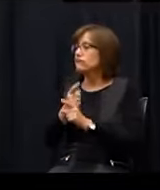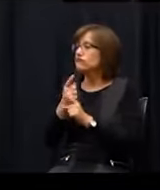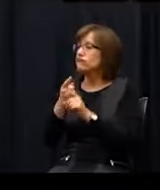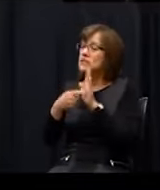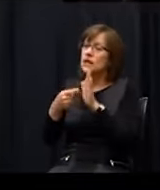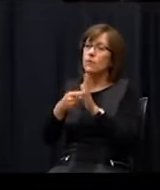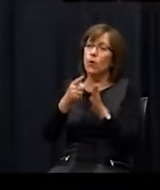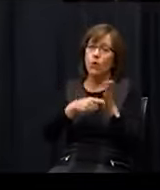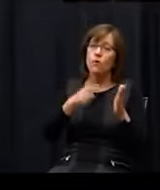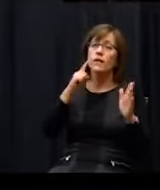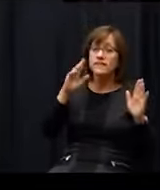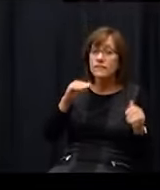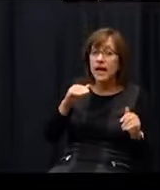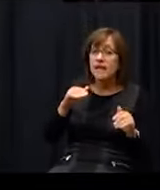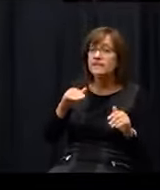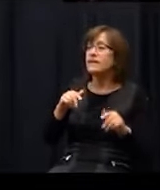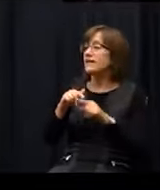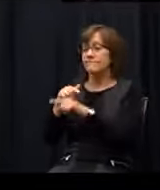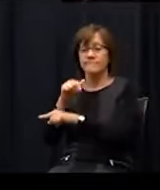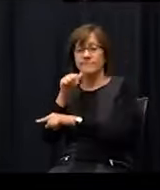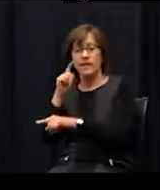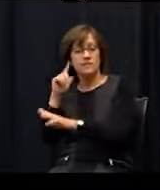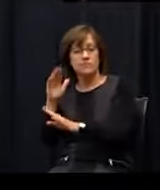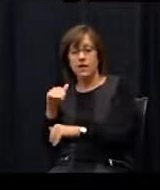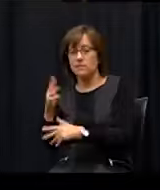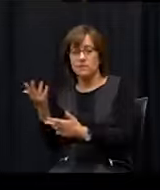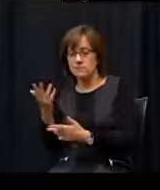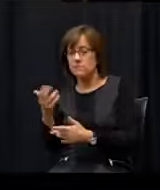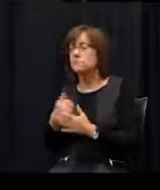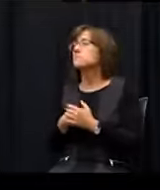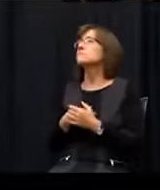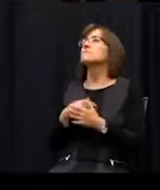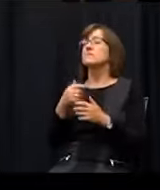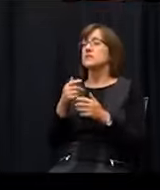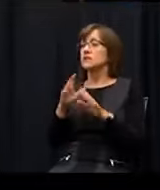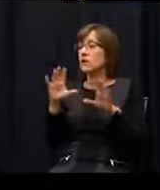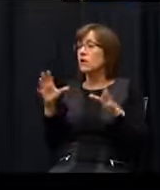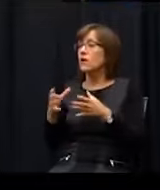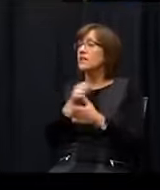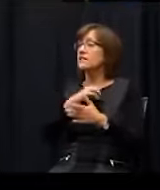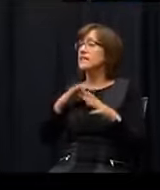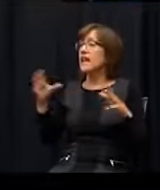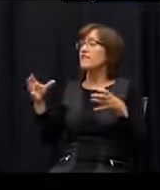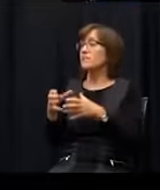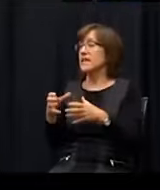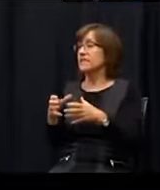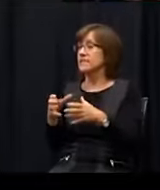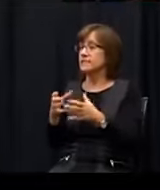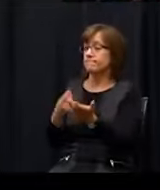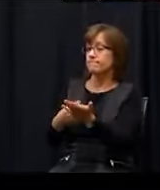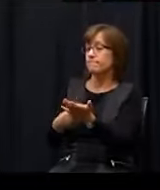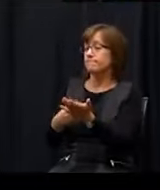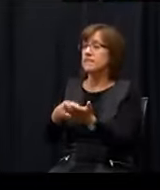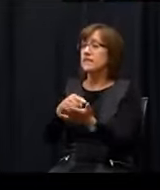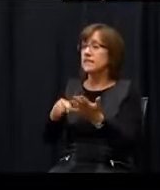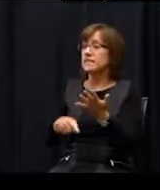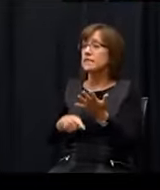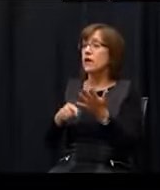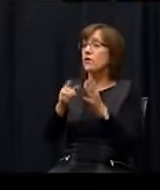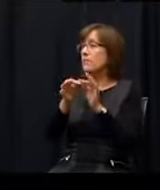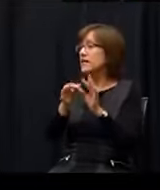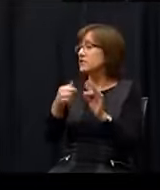expected or unexpected. Right. And so everyone's coming together to say, this is the message we're using, these are the words we're